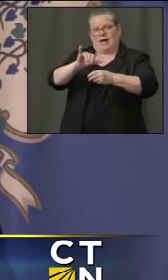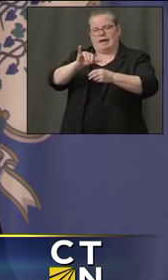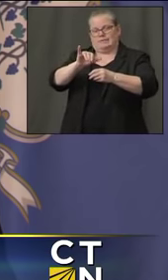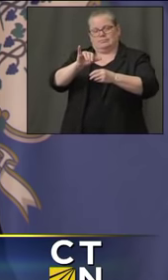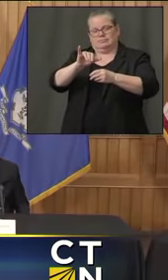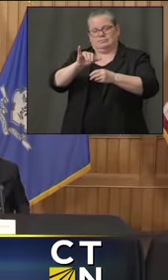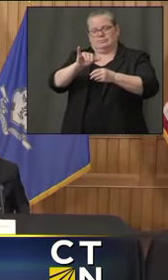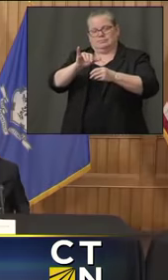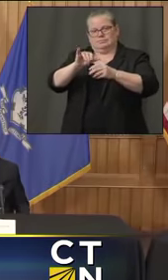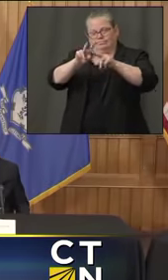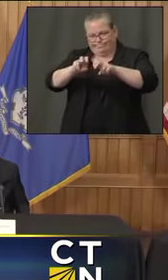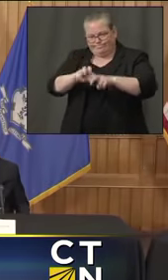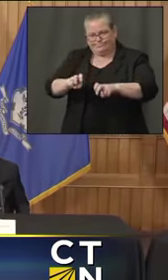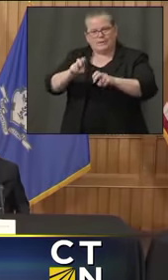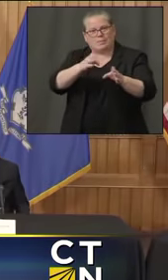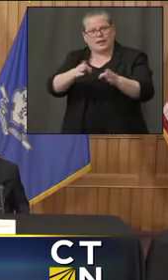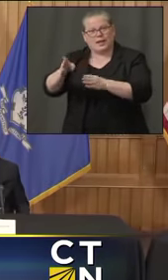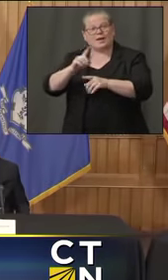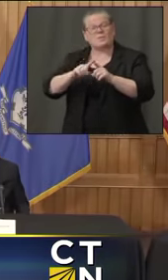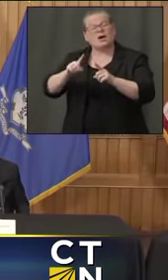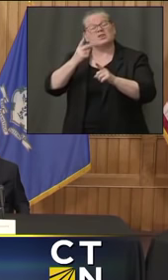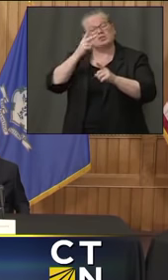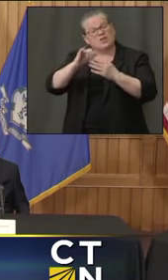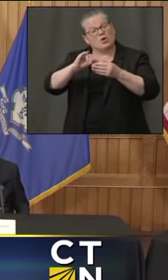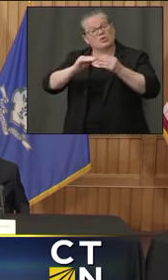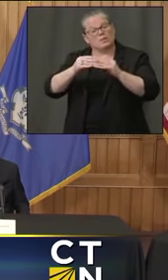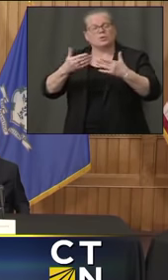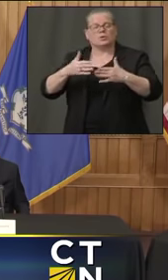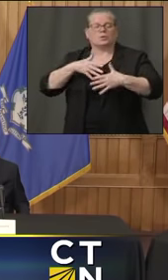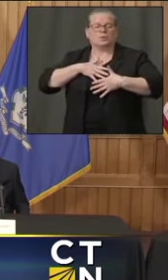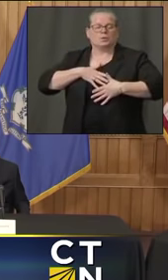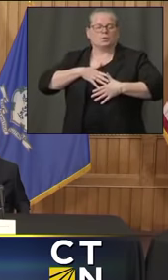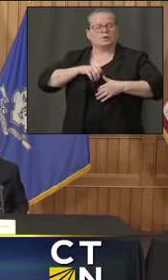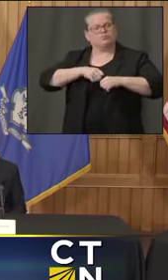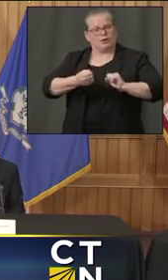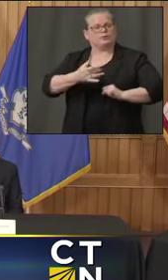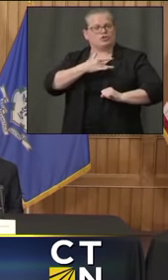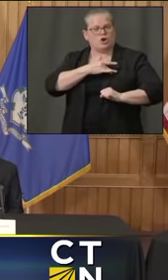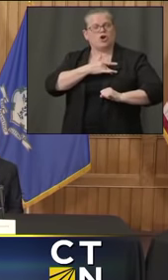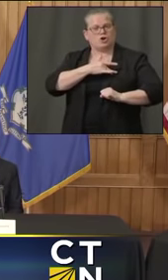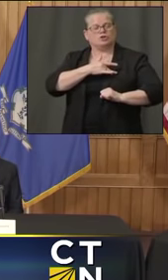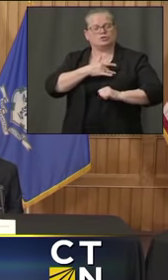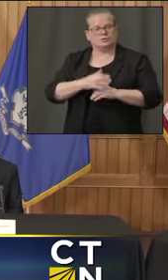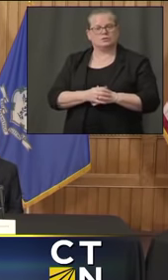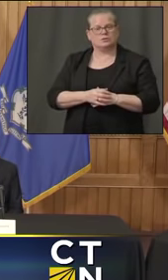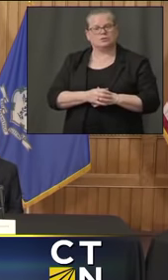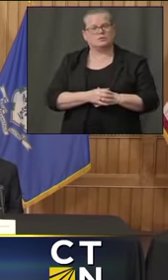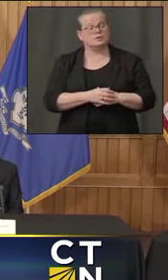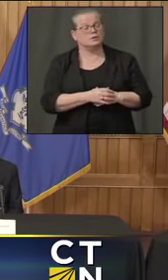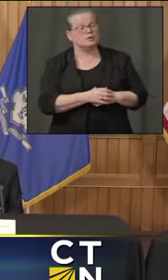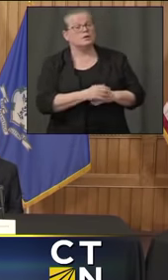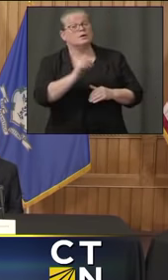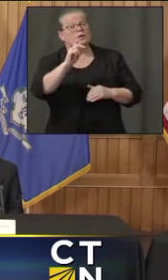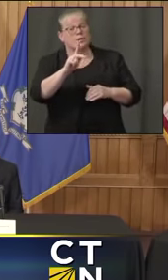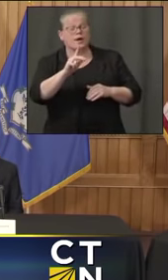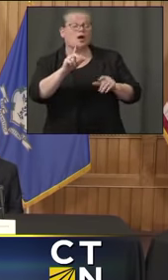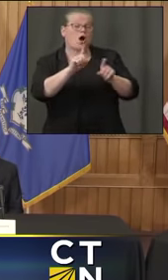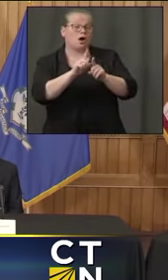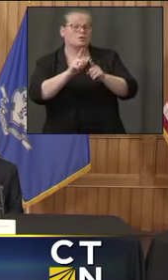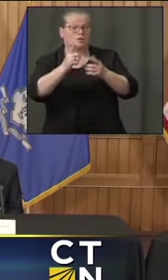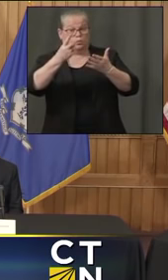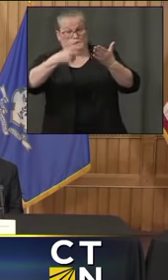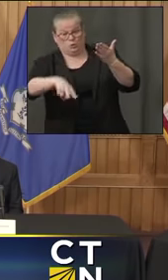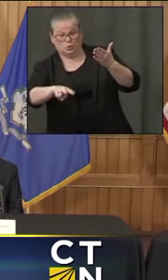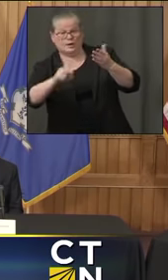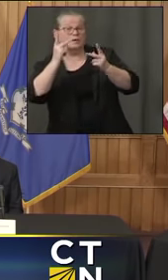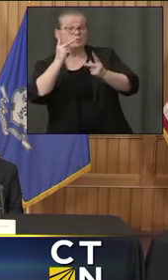Okay, also with Memorial Day approaching, and it's going to be 80 degrees today, there's definitely going to be larger crowds at the